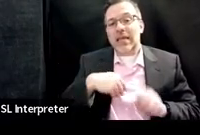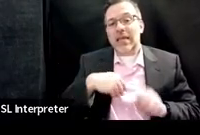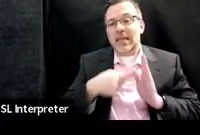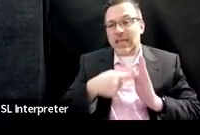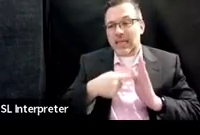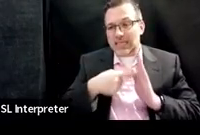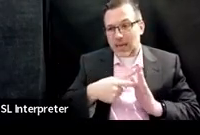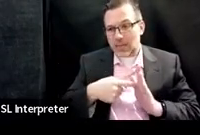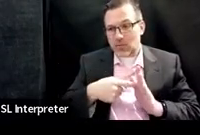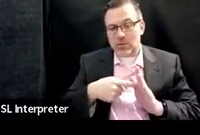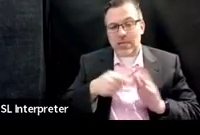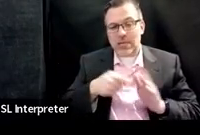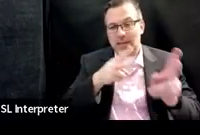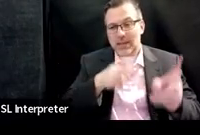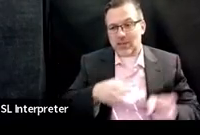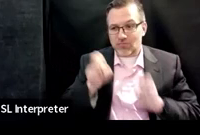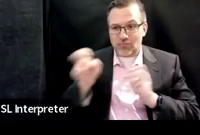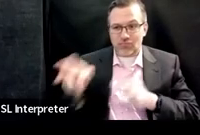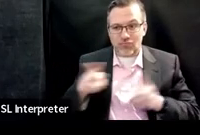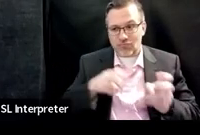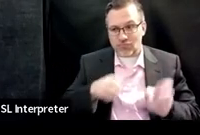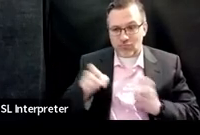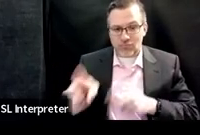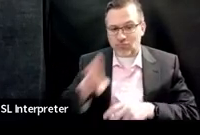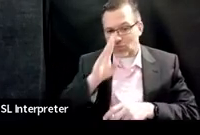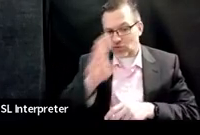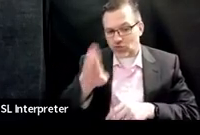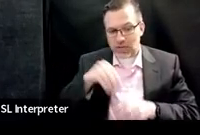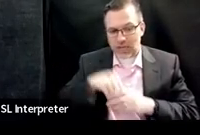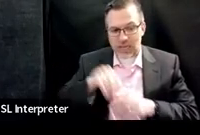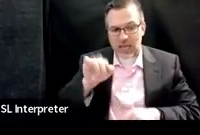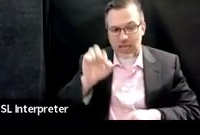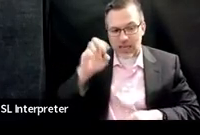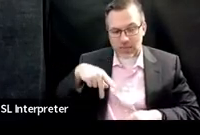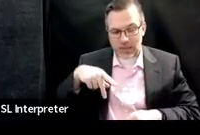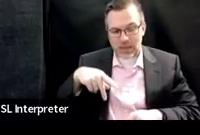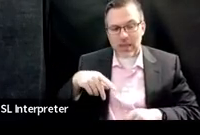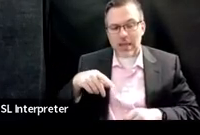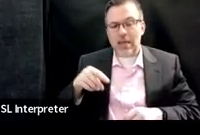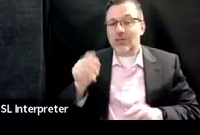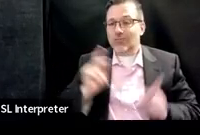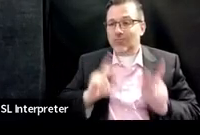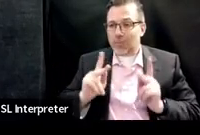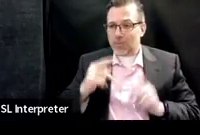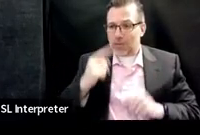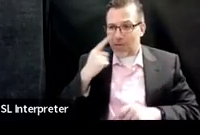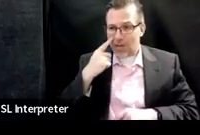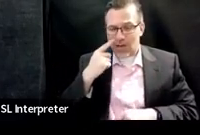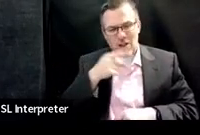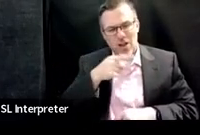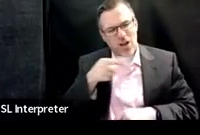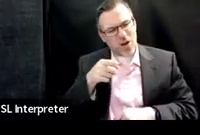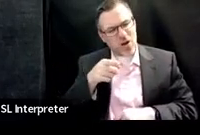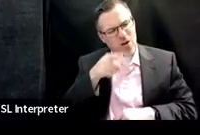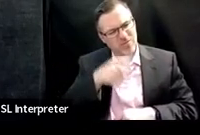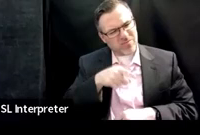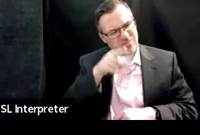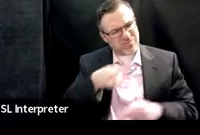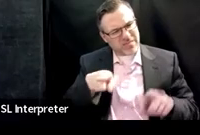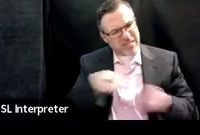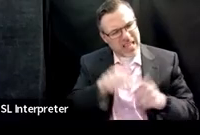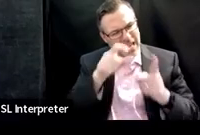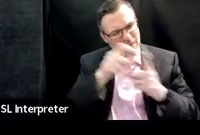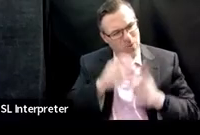right into IEP. So teams were finding that the examples that were being shared, they were going on site and they were seeing word for word